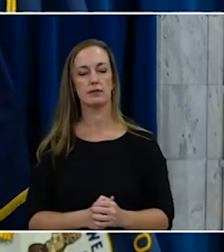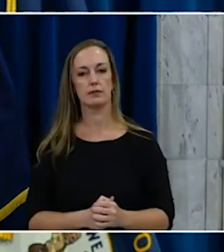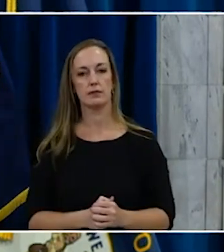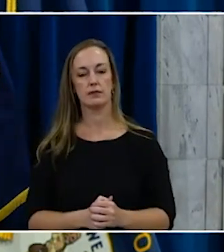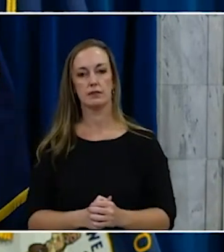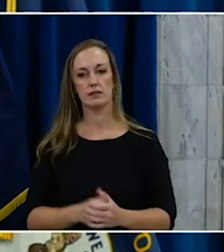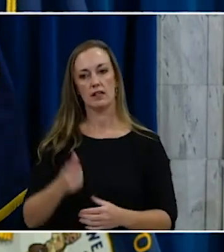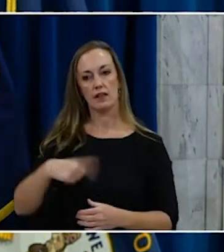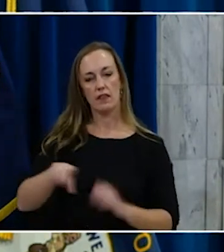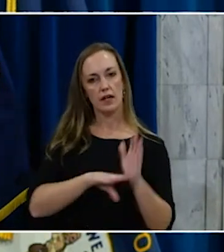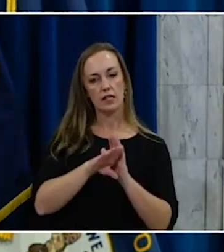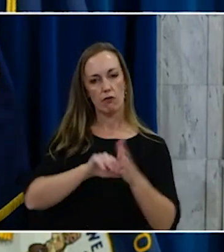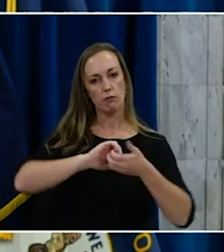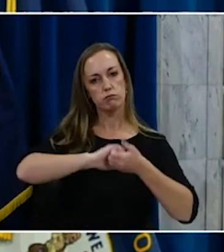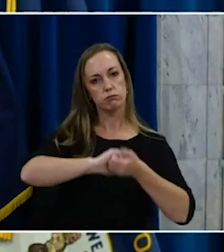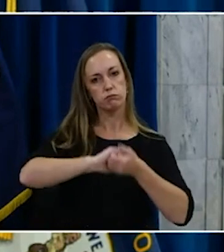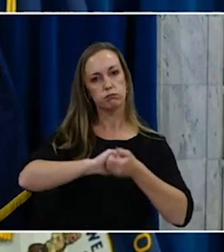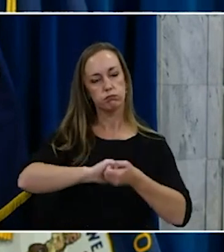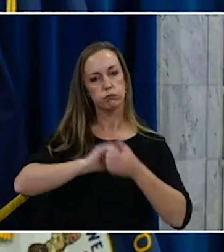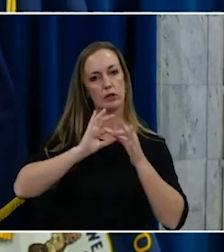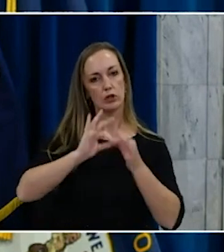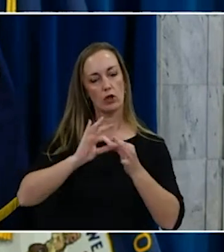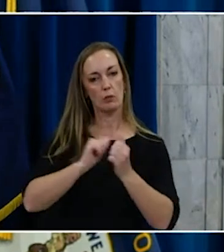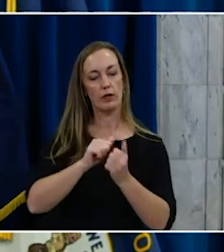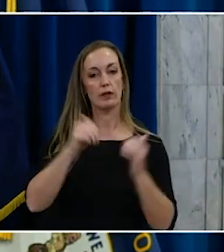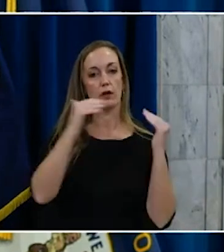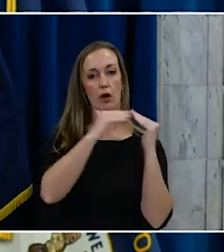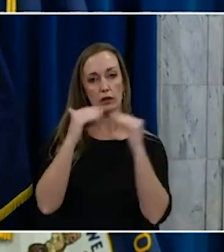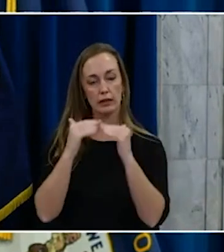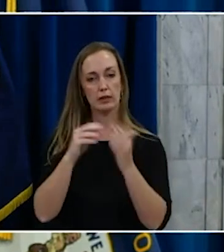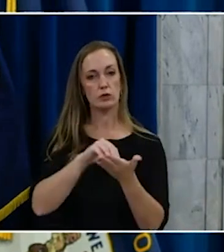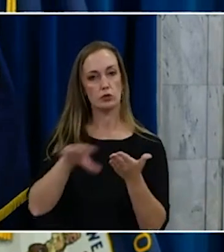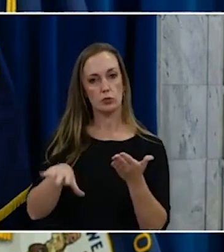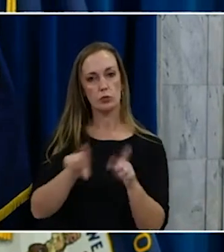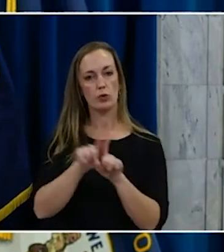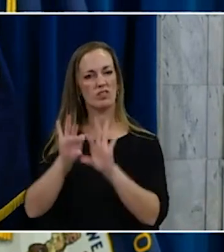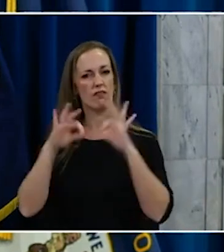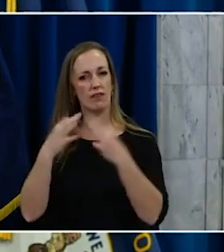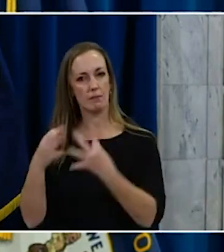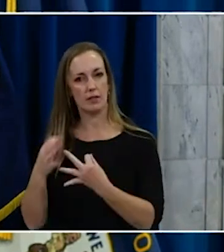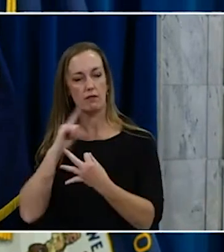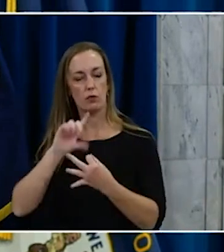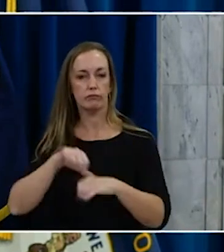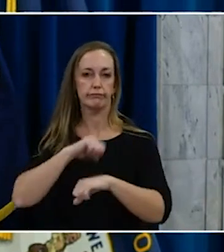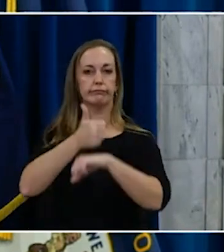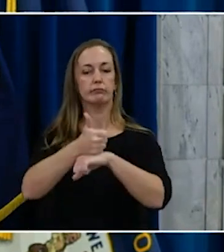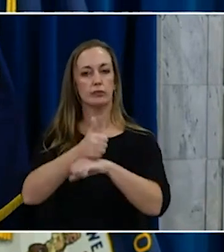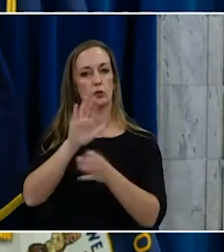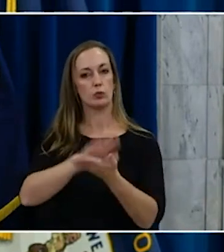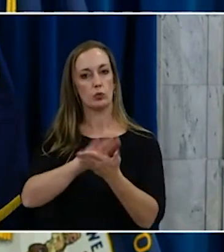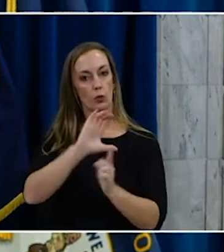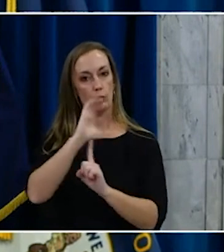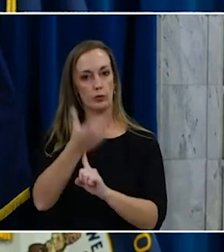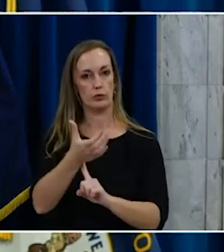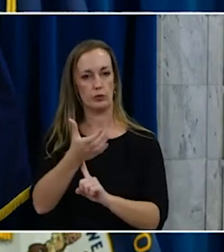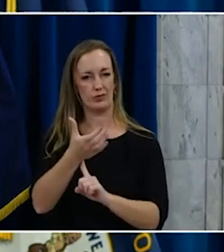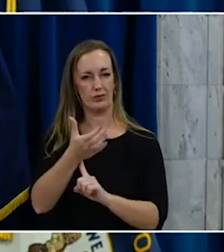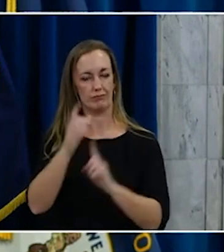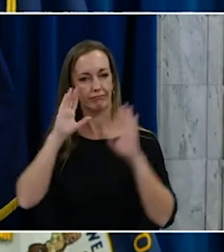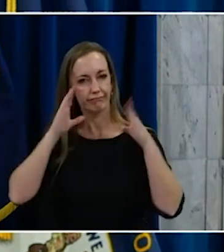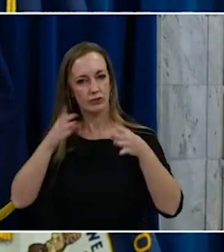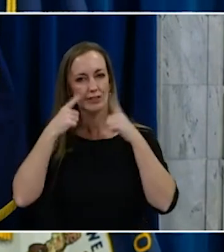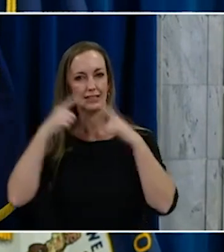build collaborative relationships with colleagues, students, and families to create a school culture of